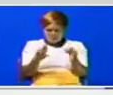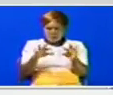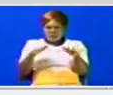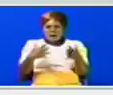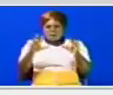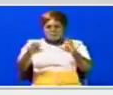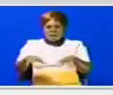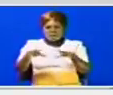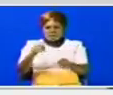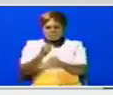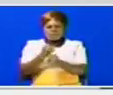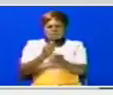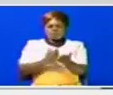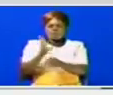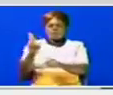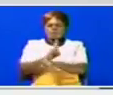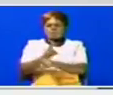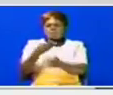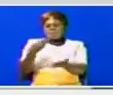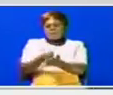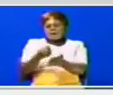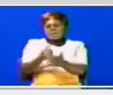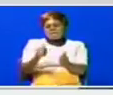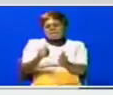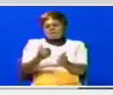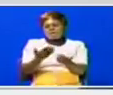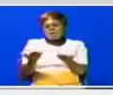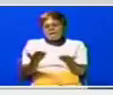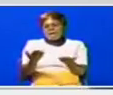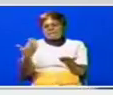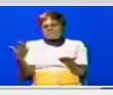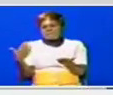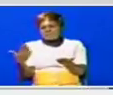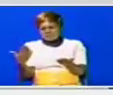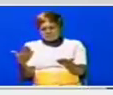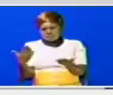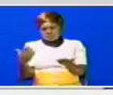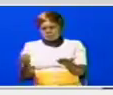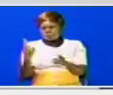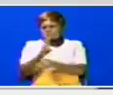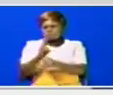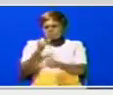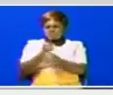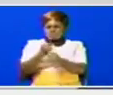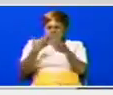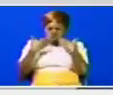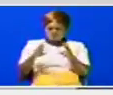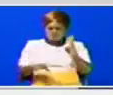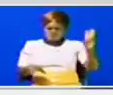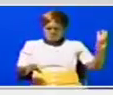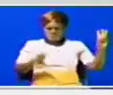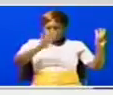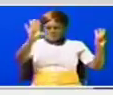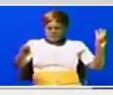we market and making sure that you're really spending your money where the product is being consumed. They've already done so in West Africa